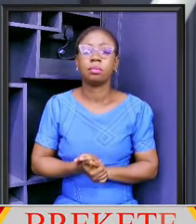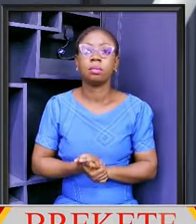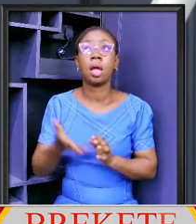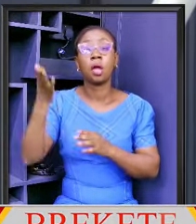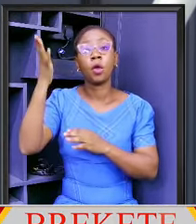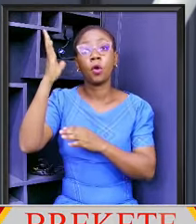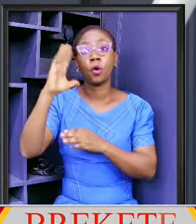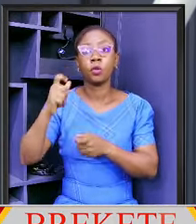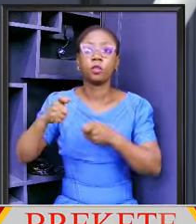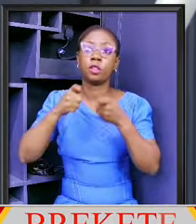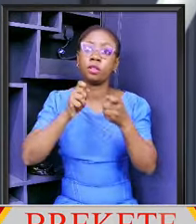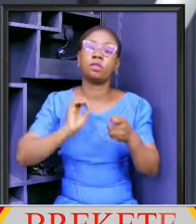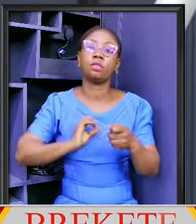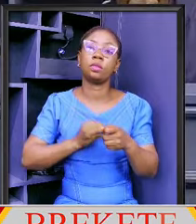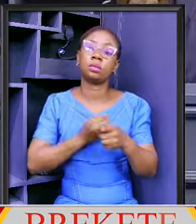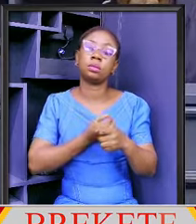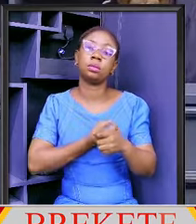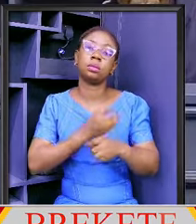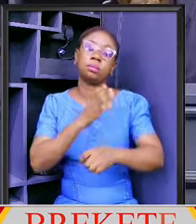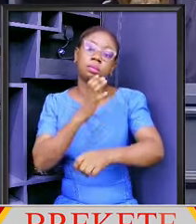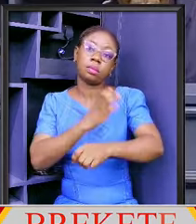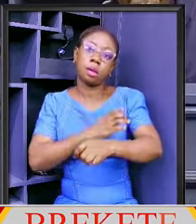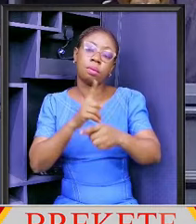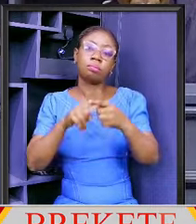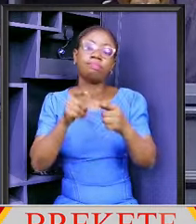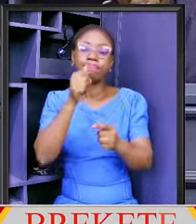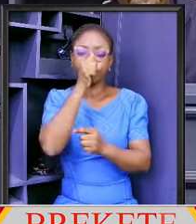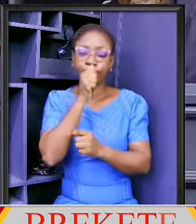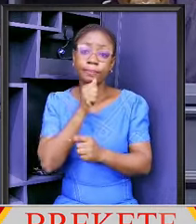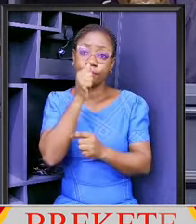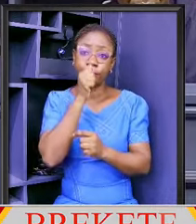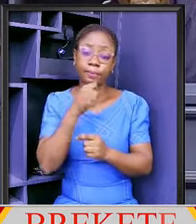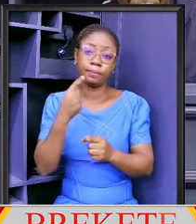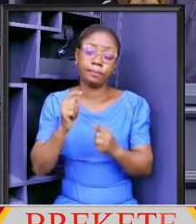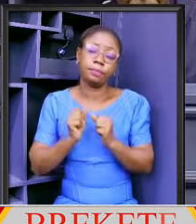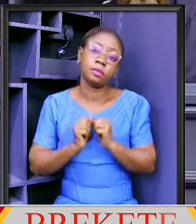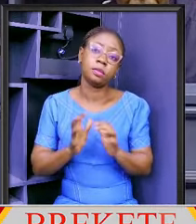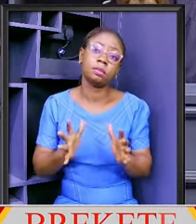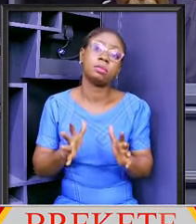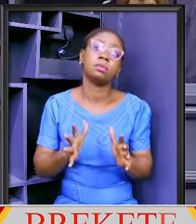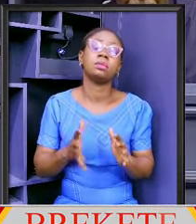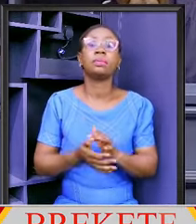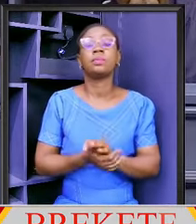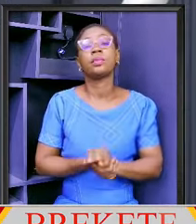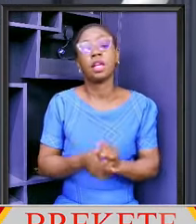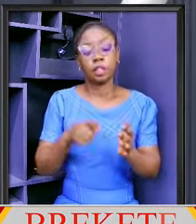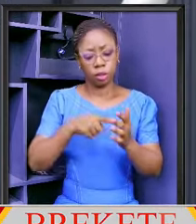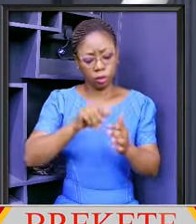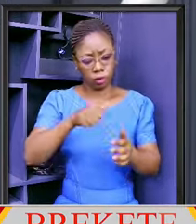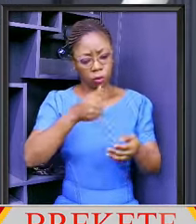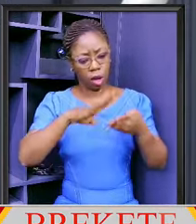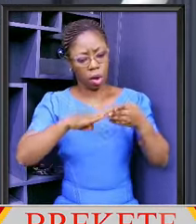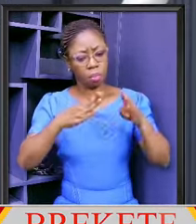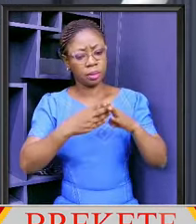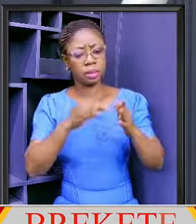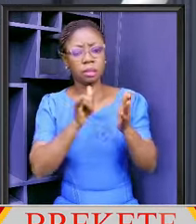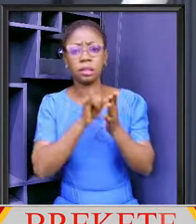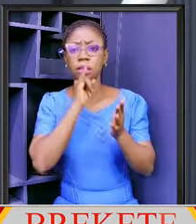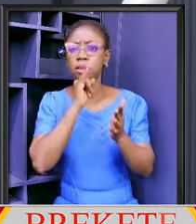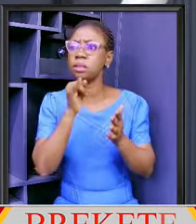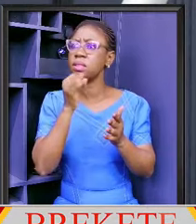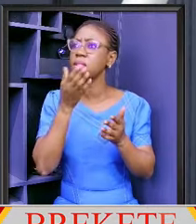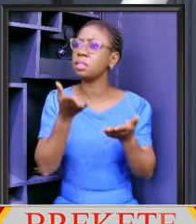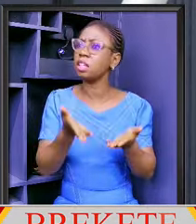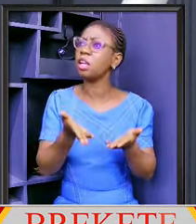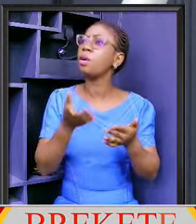give us the fortitude to bear the loss. Amen. Thank you very much. So, this other community where they here, waiting carry